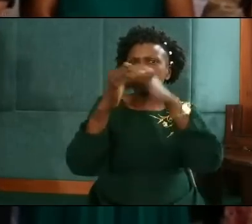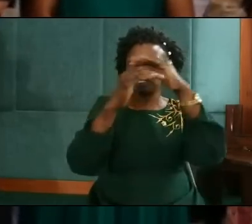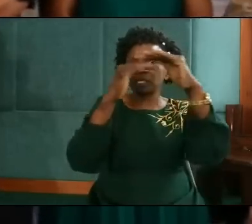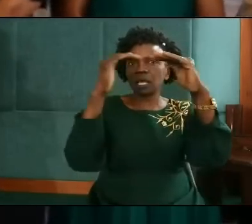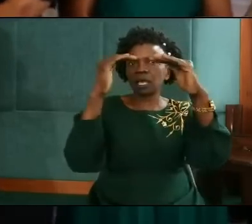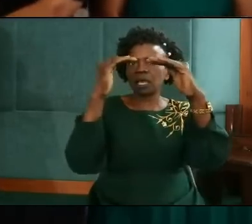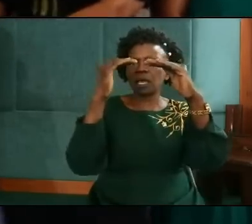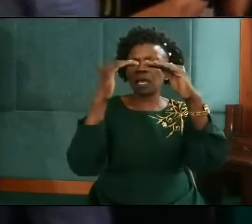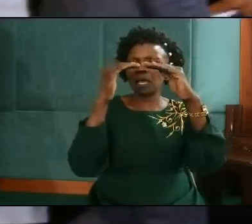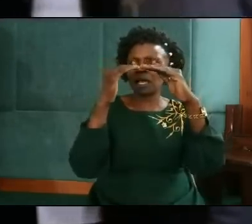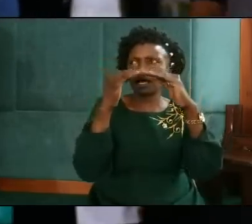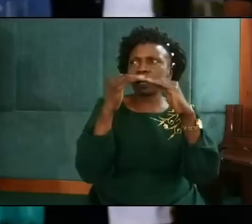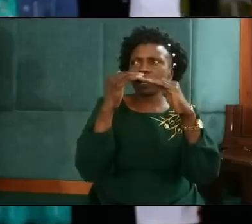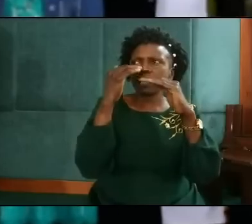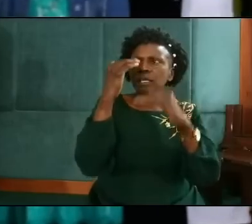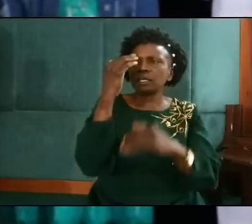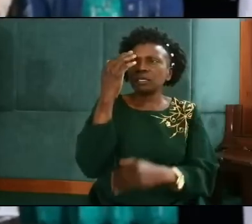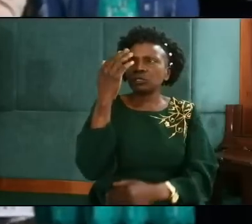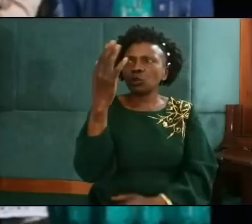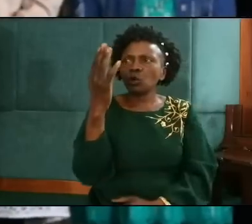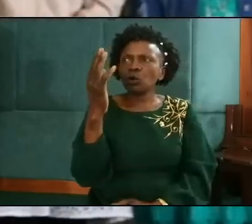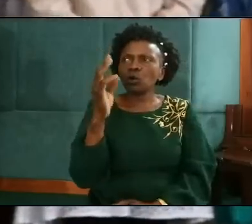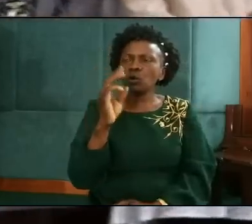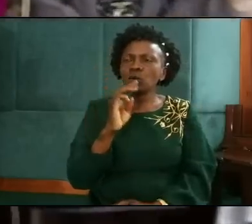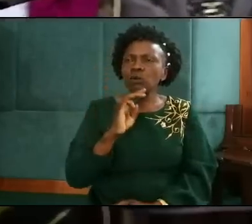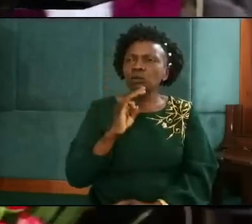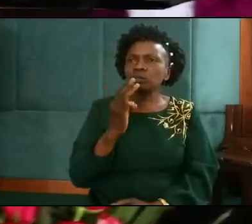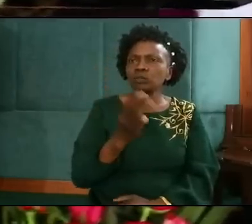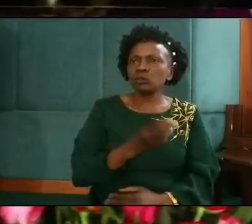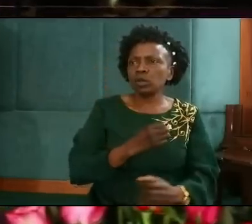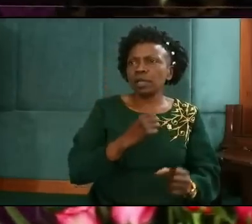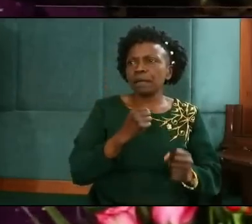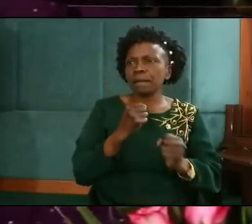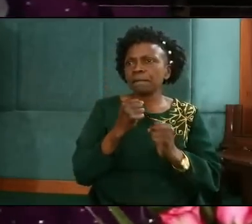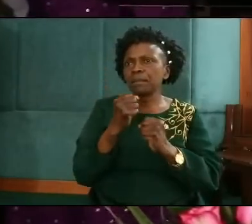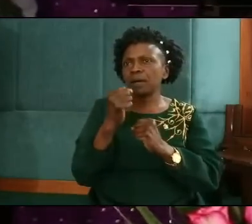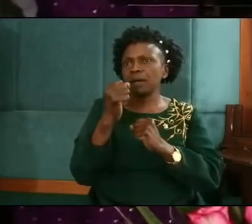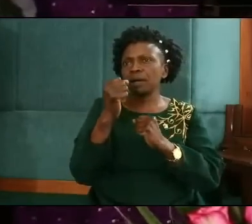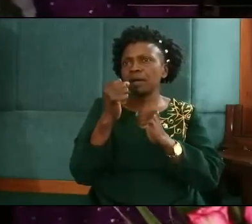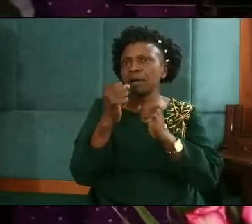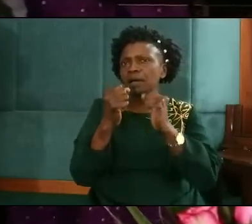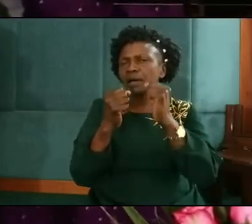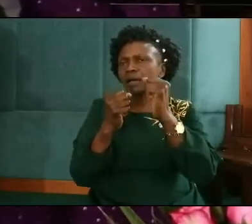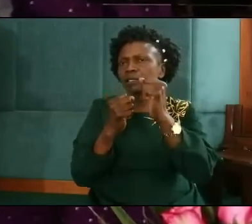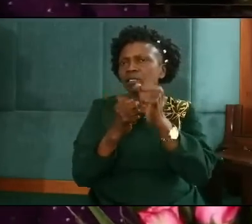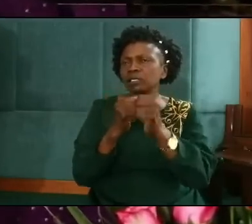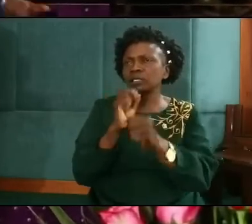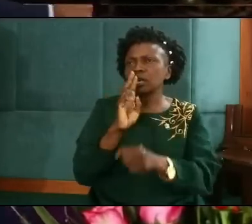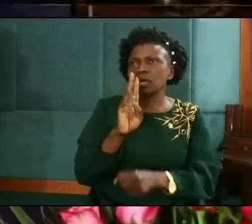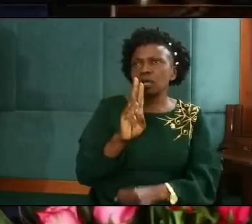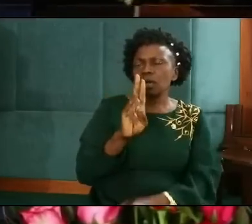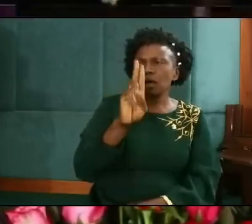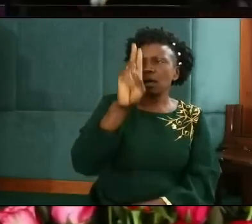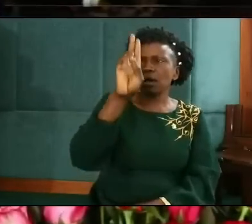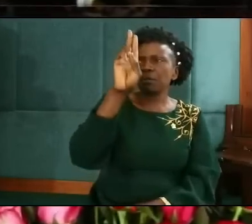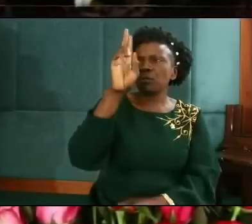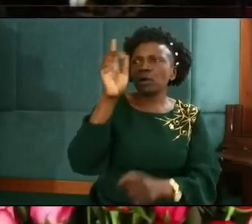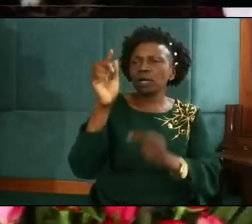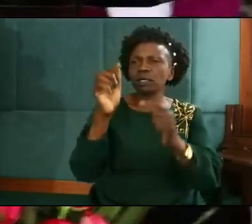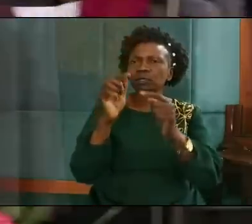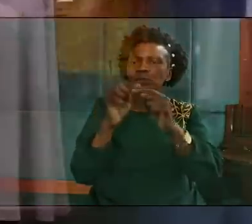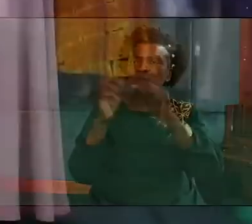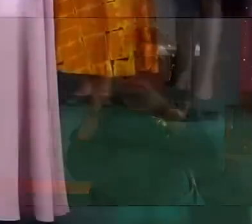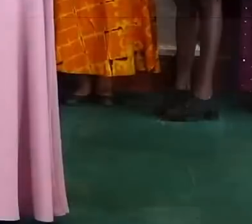in. You may be on the other side, outside. Come on, right in. Come on, right in. This is the day of decision. You decide to give your heart to the Lord